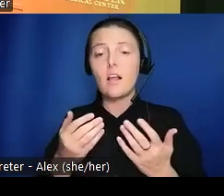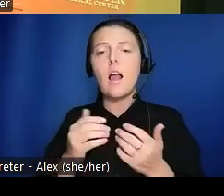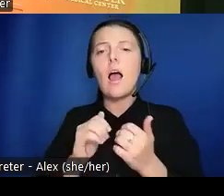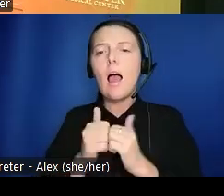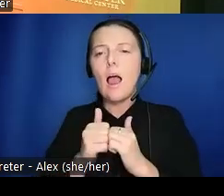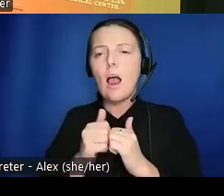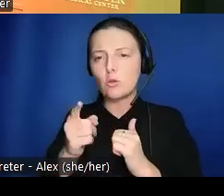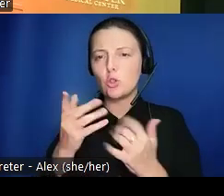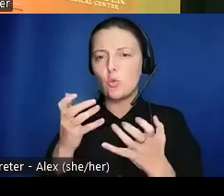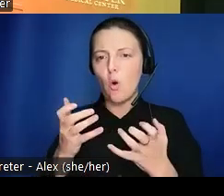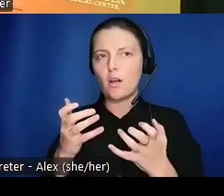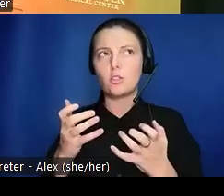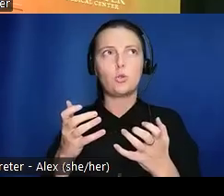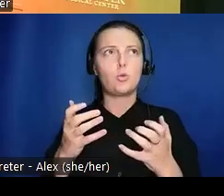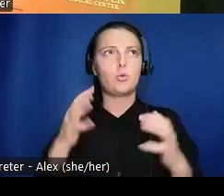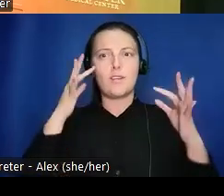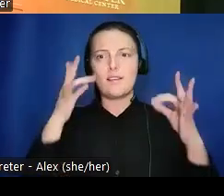And